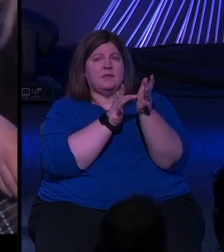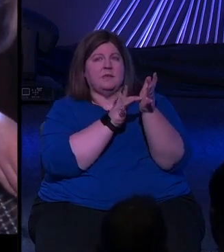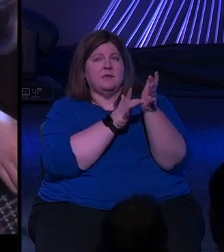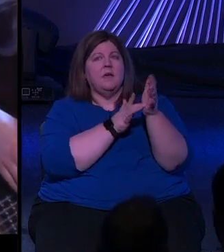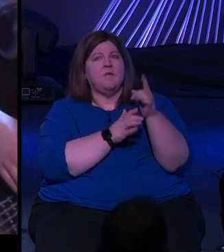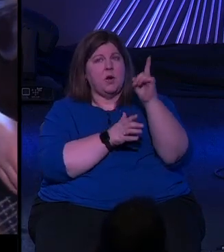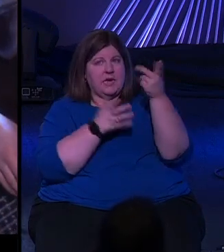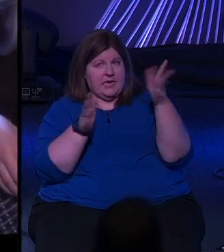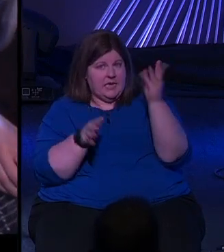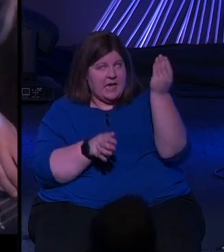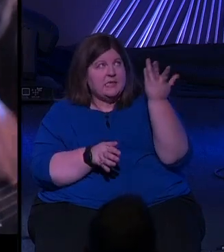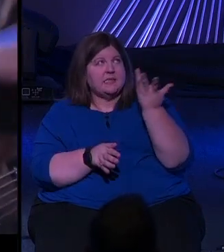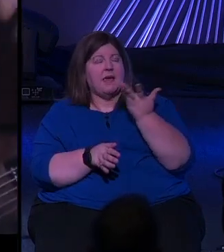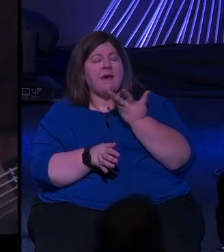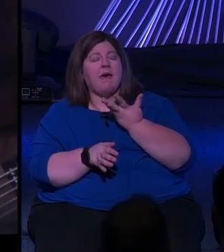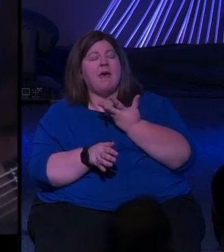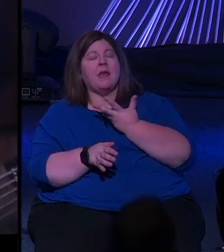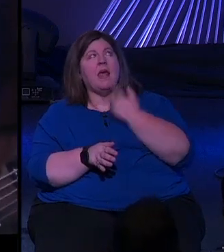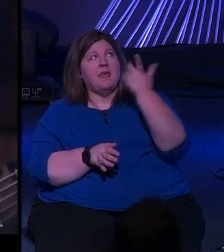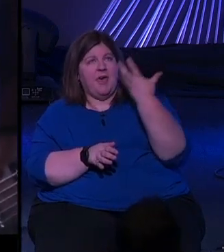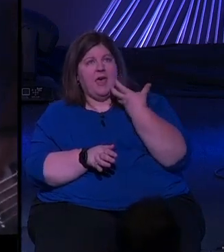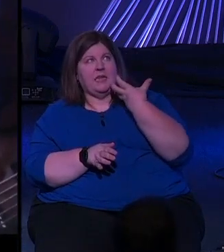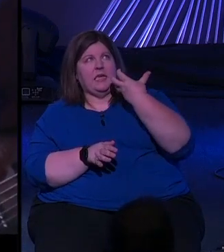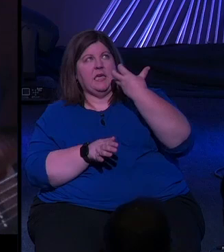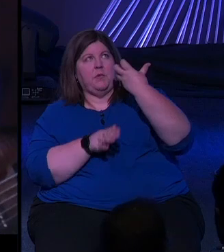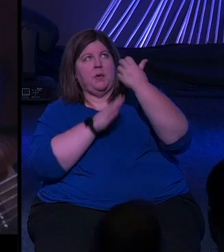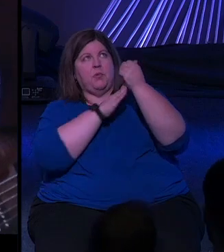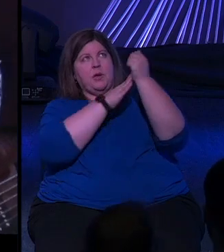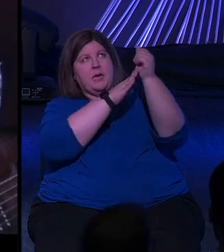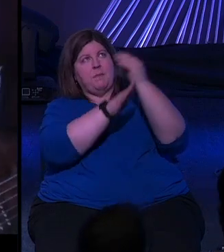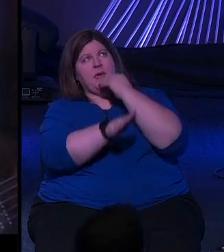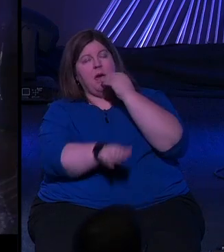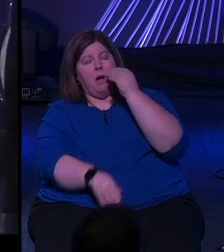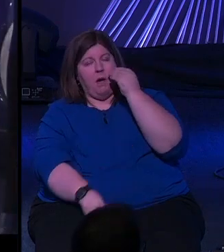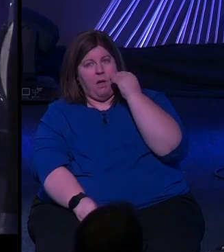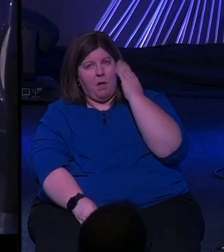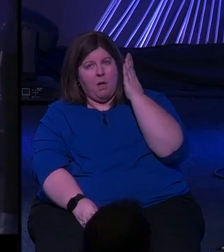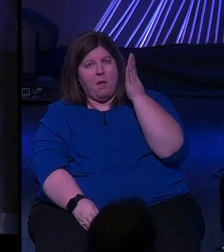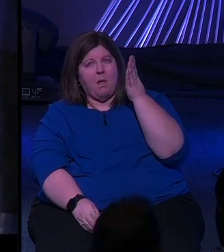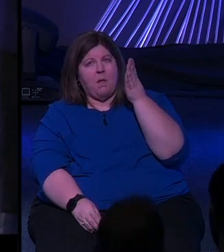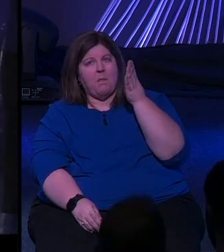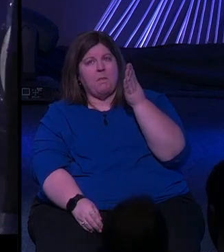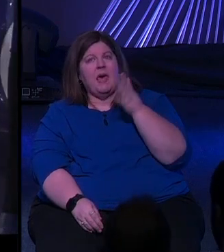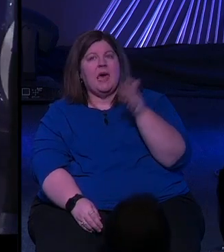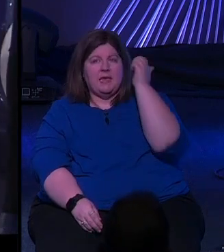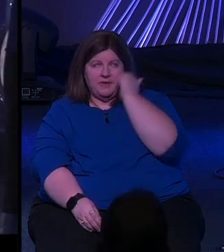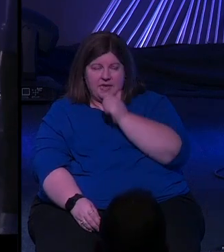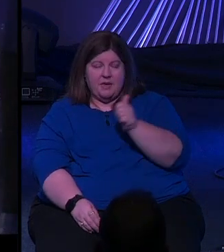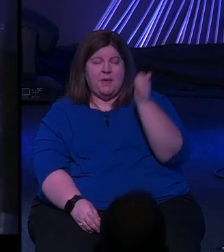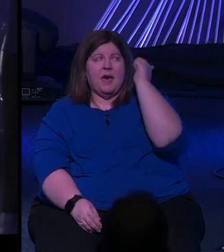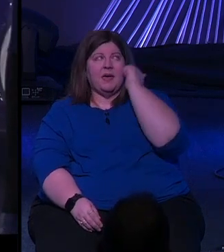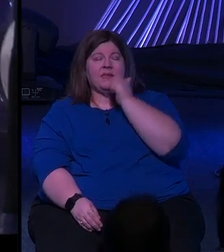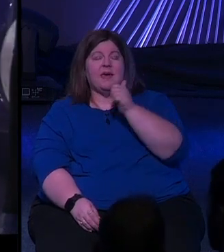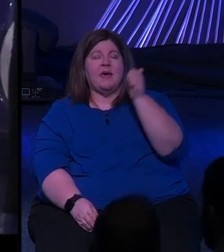Jesus, for he has said that he will bring me home. And